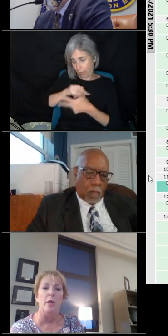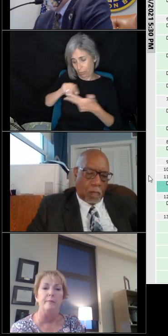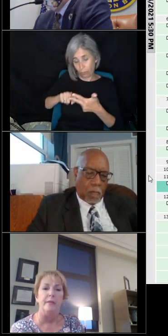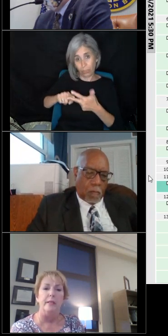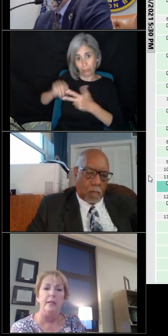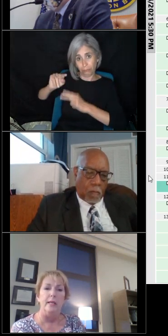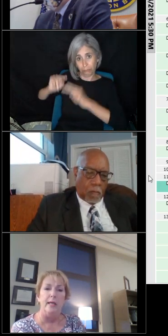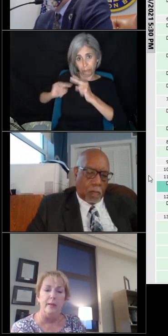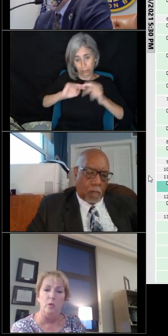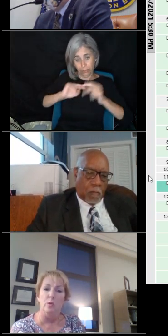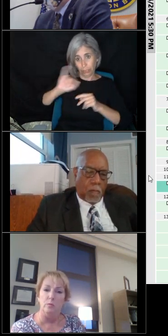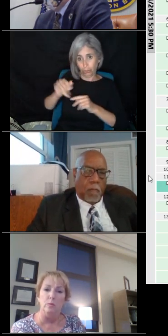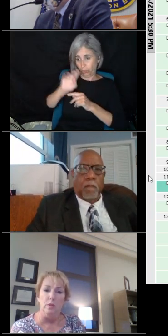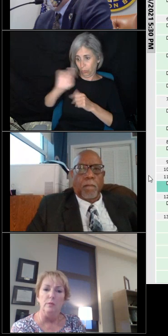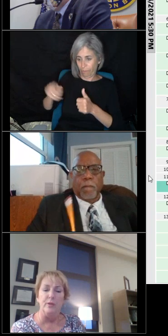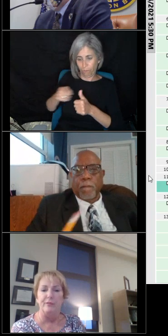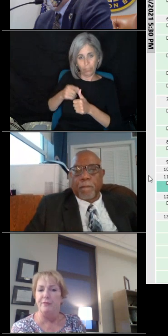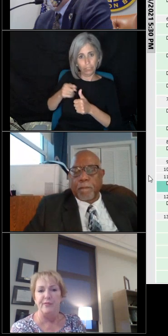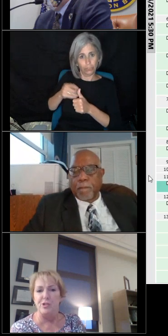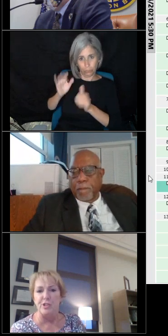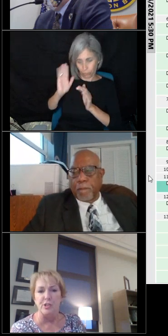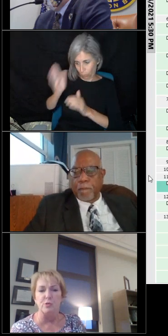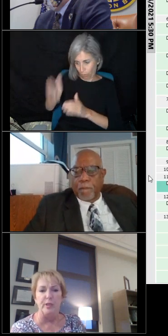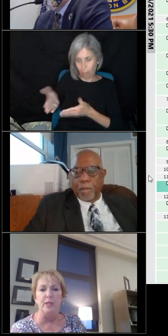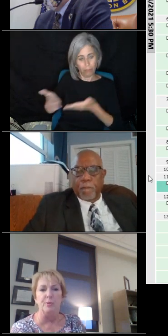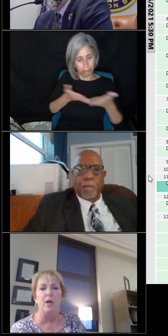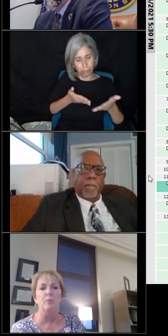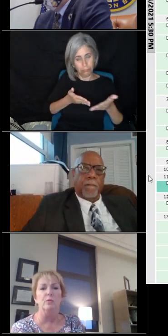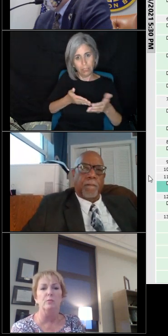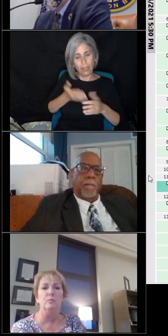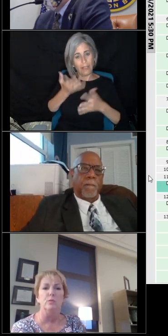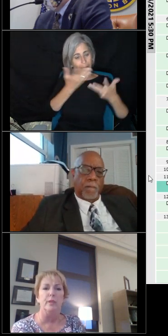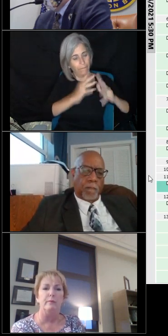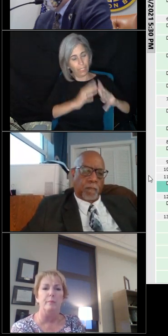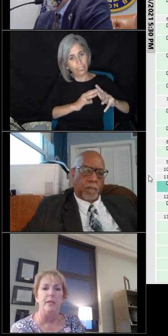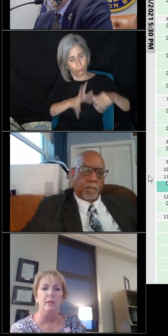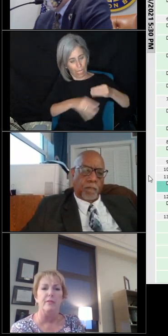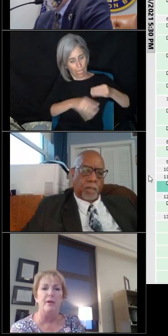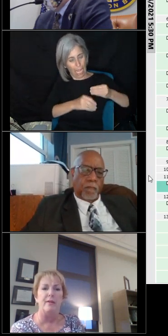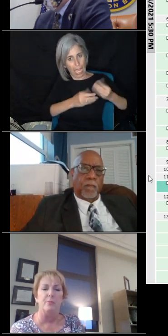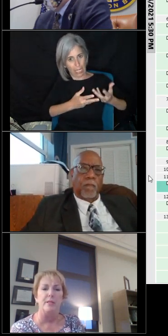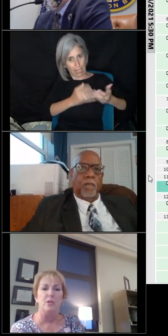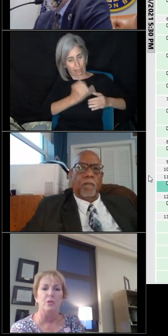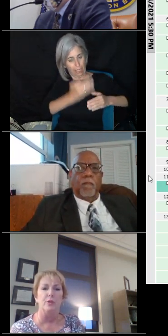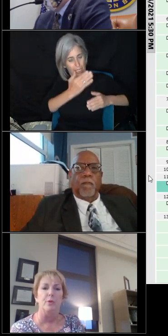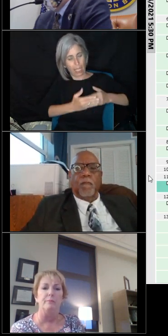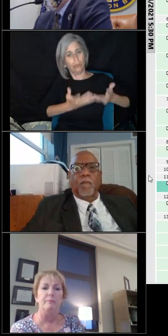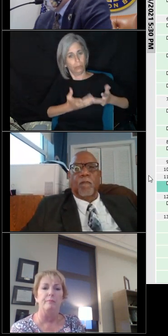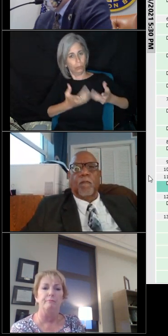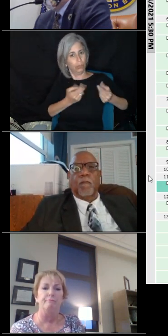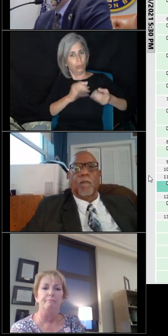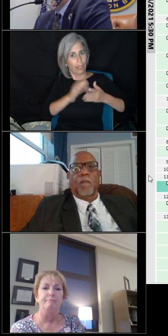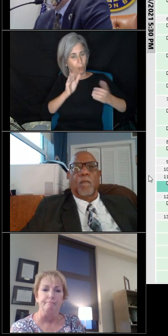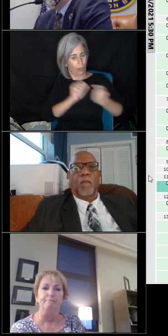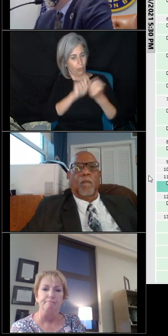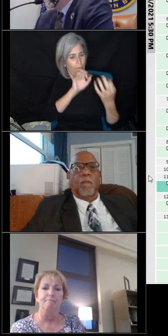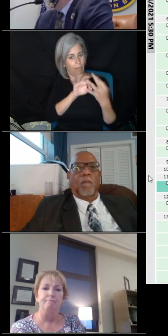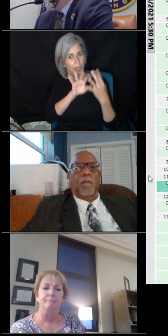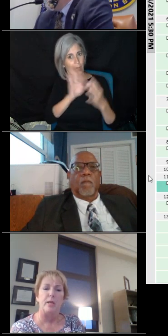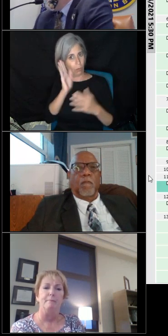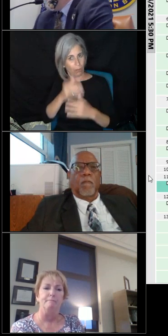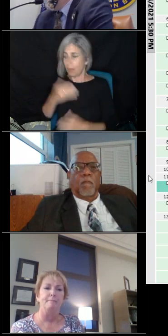you on June 1. And then whatever finishing touches we need to put on, we'll get immediately thereafter based on your input.